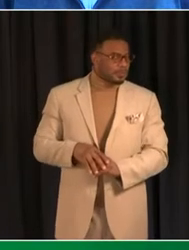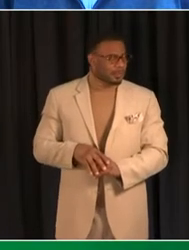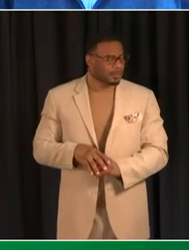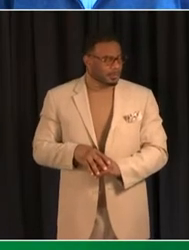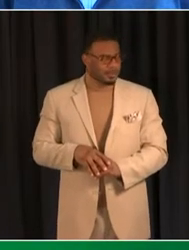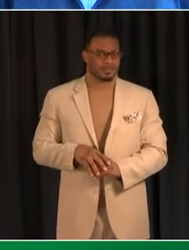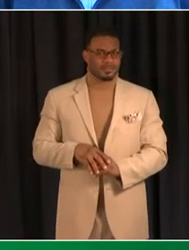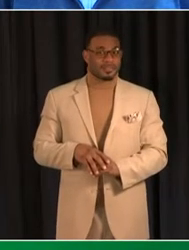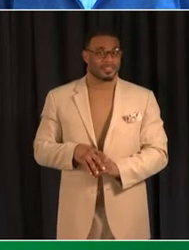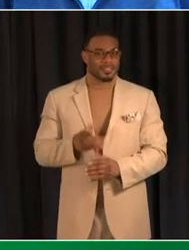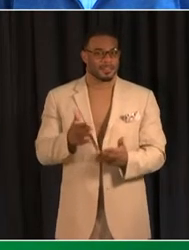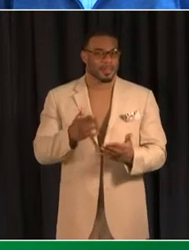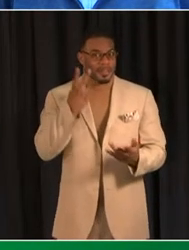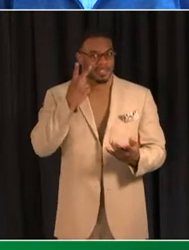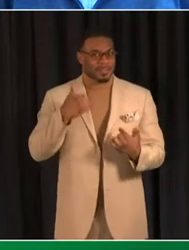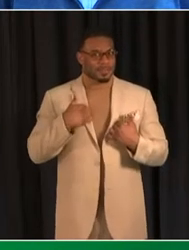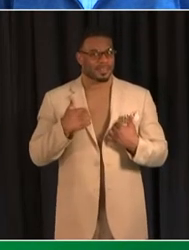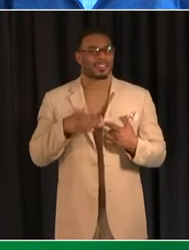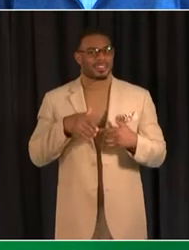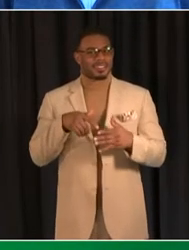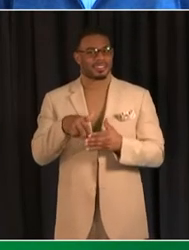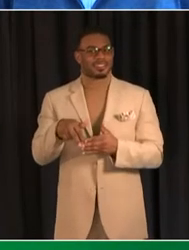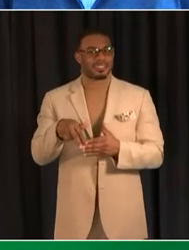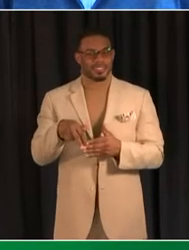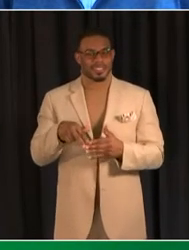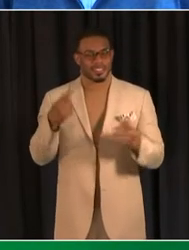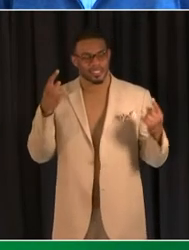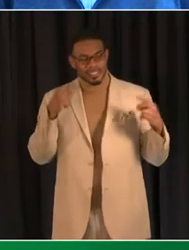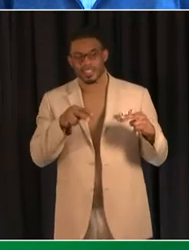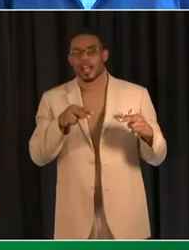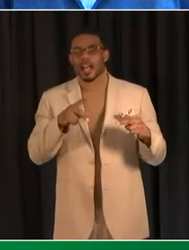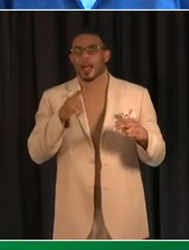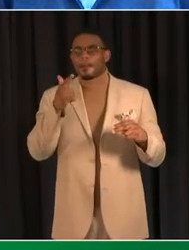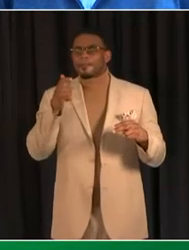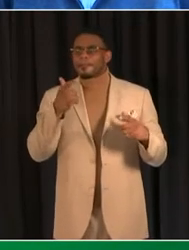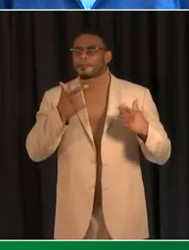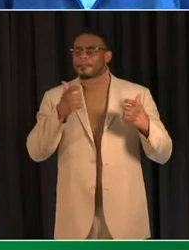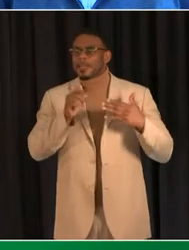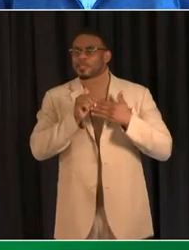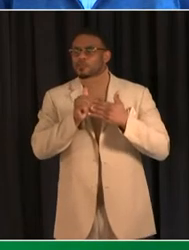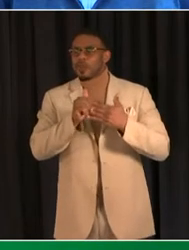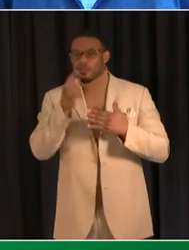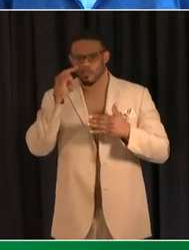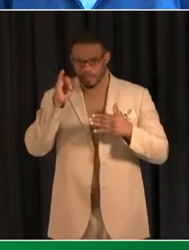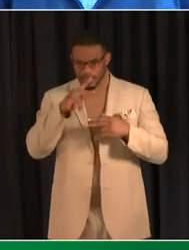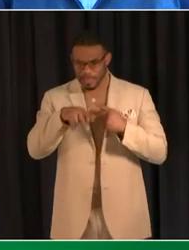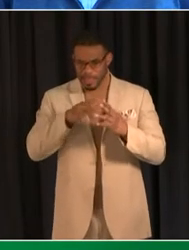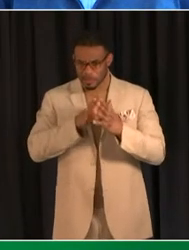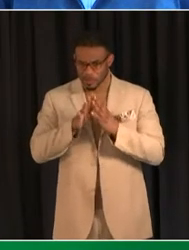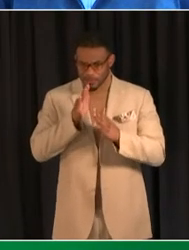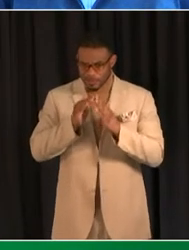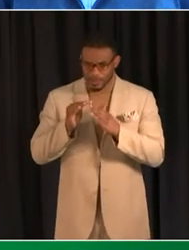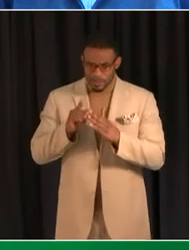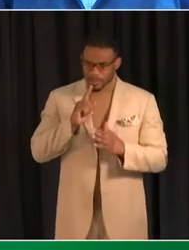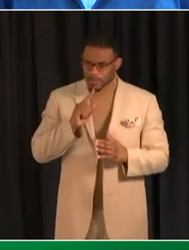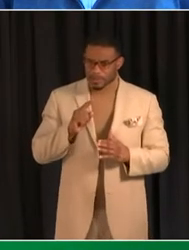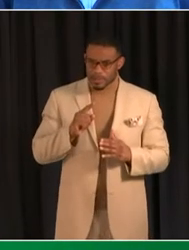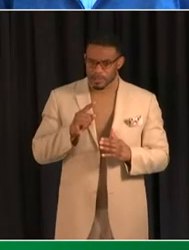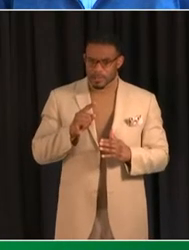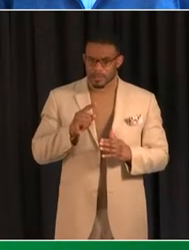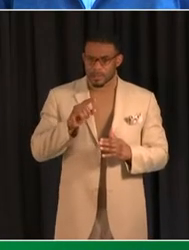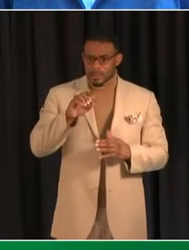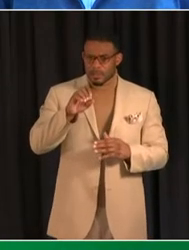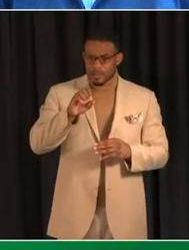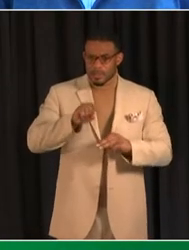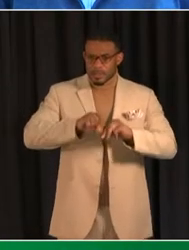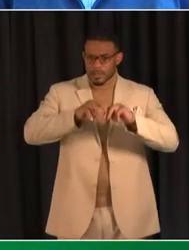but you may be able to see them on your screen. And then I think a big driver of foot traffic downtown is